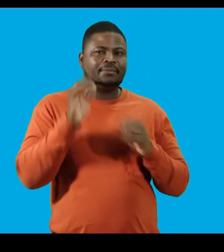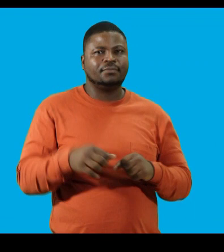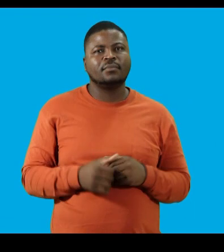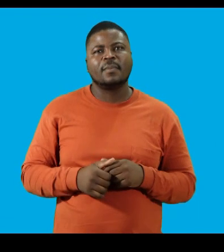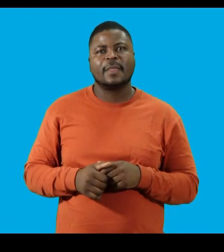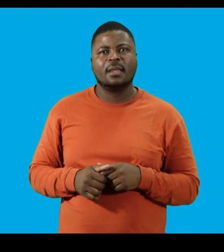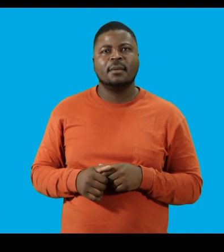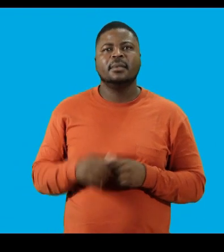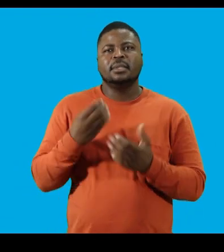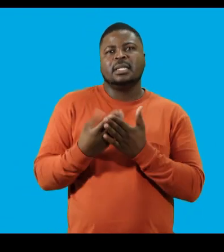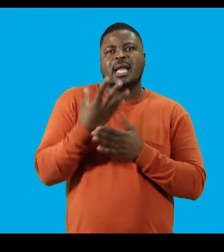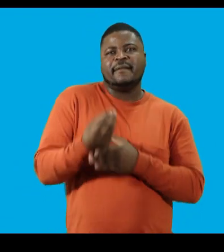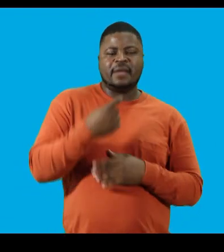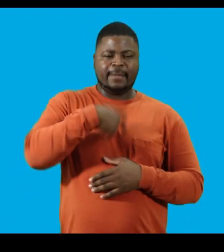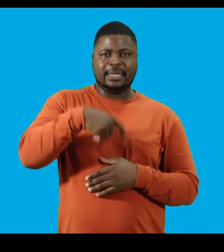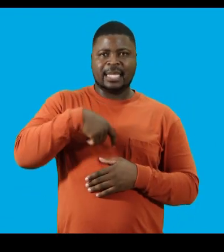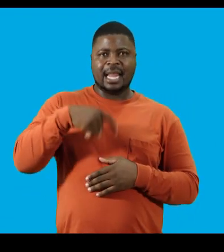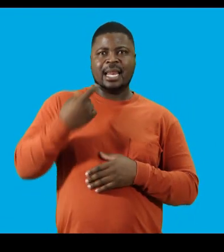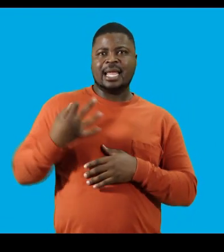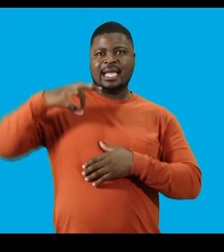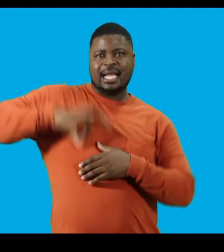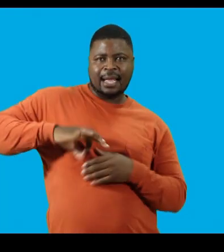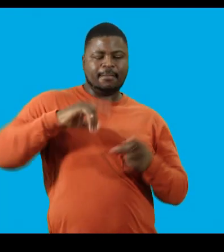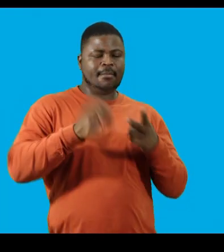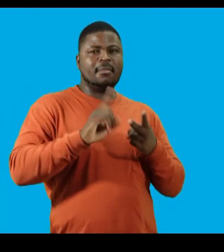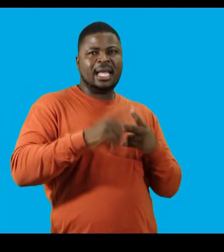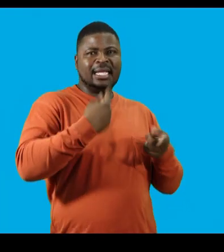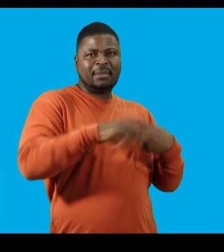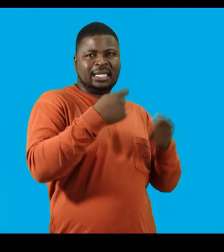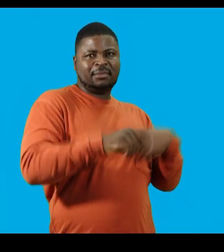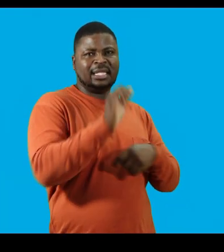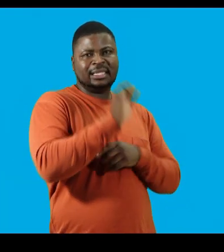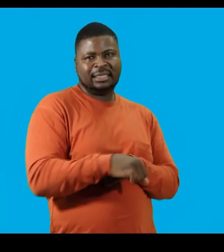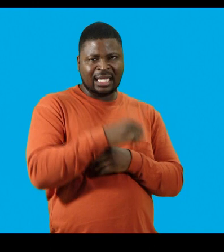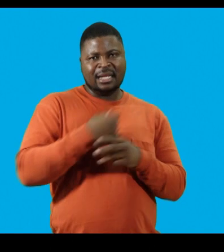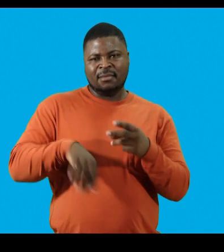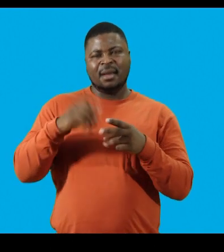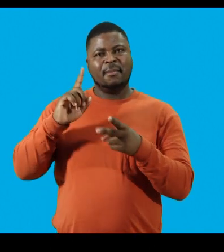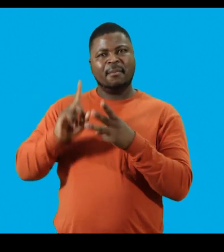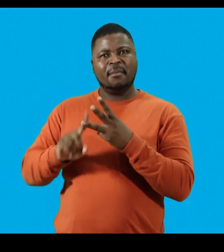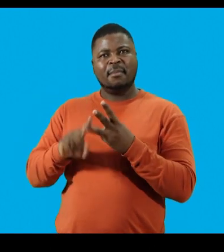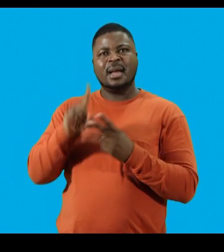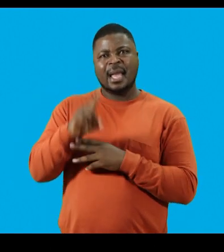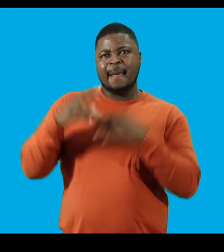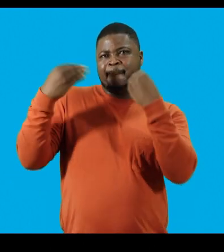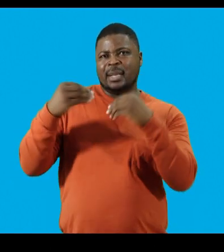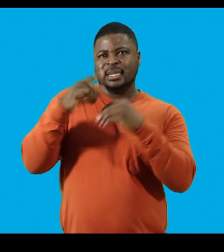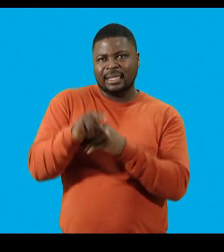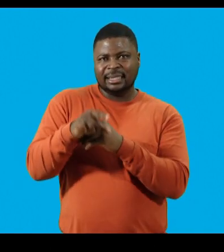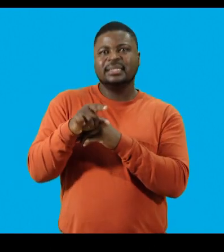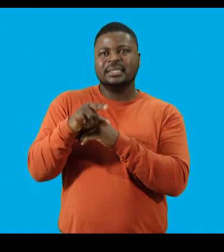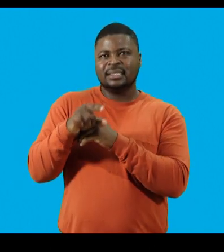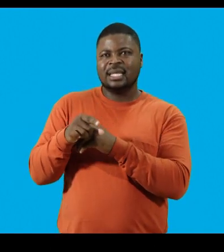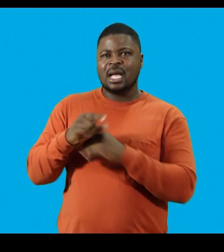special attention to personal income and expenditure and also business or workplace